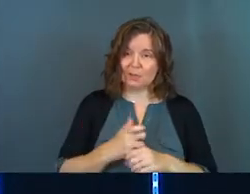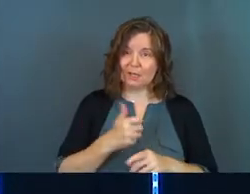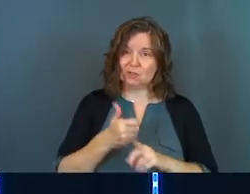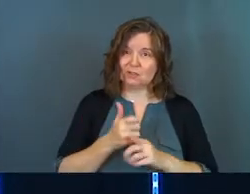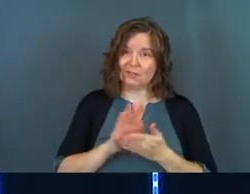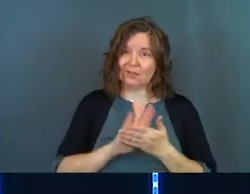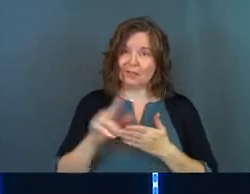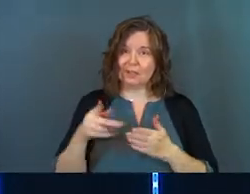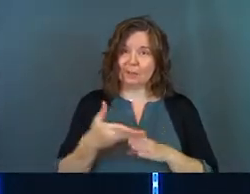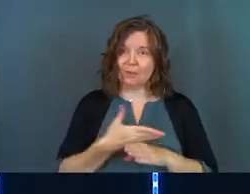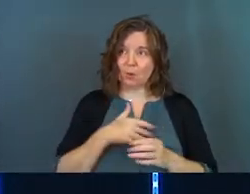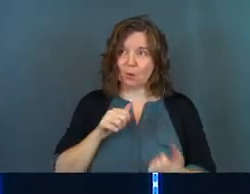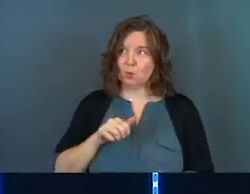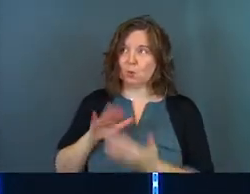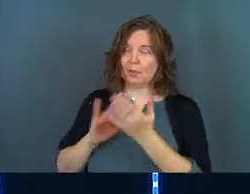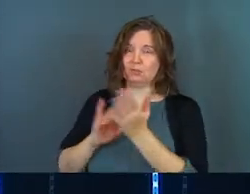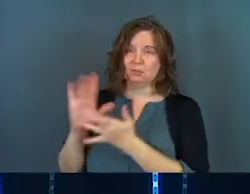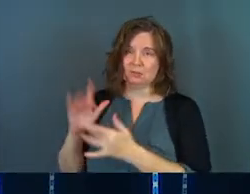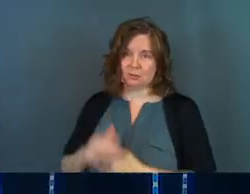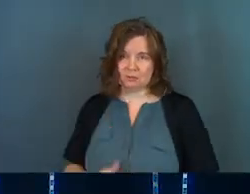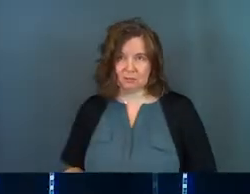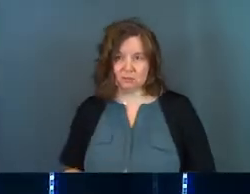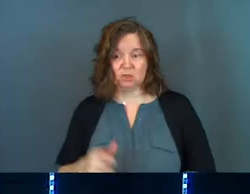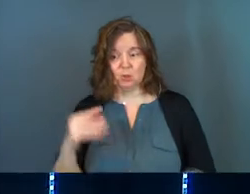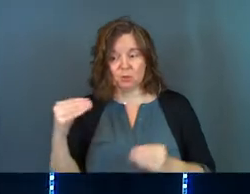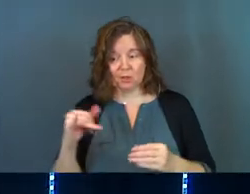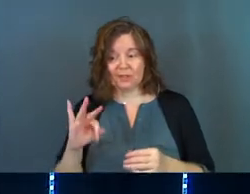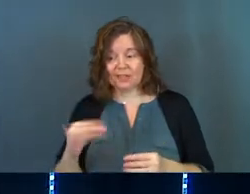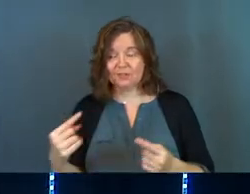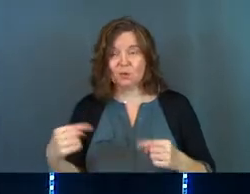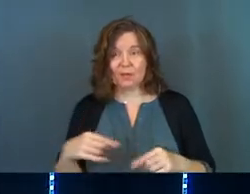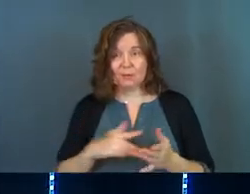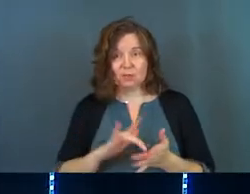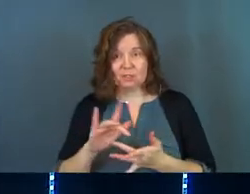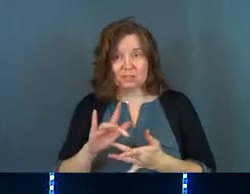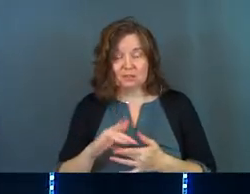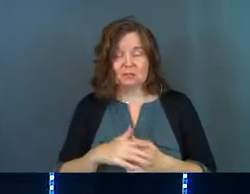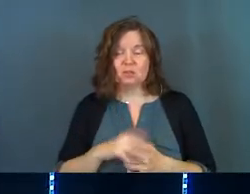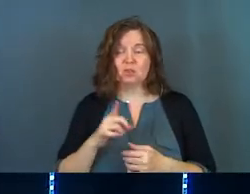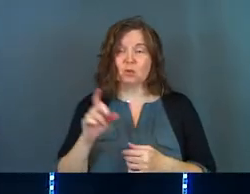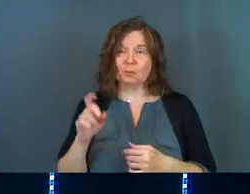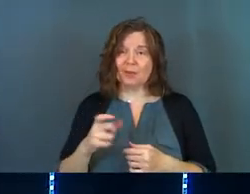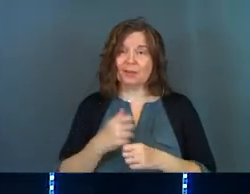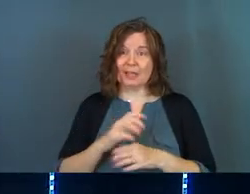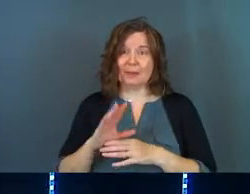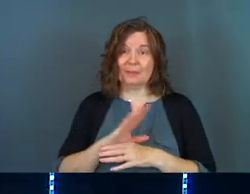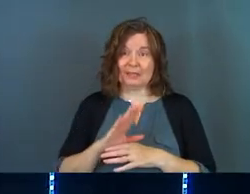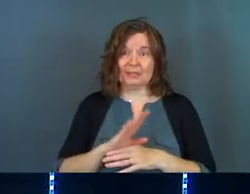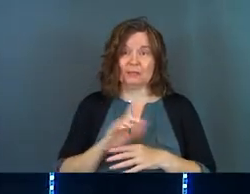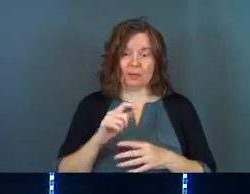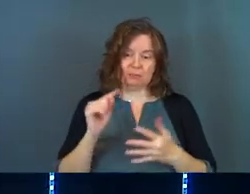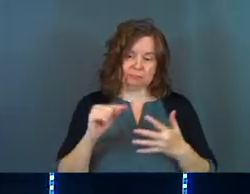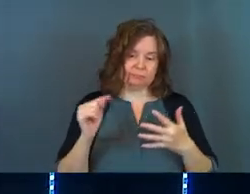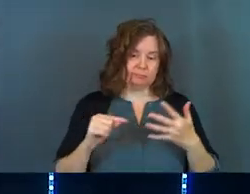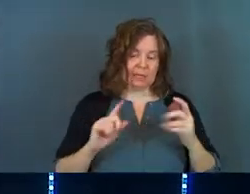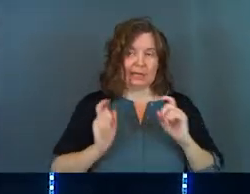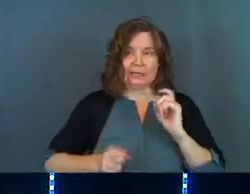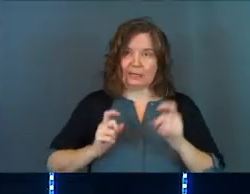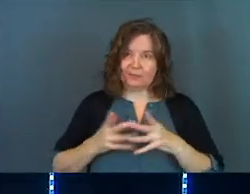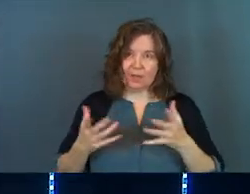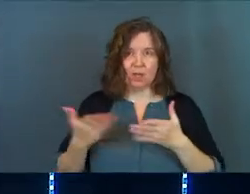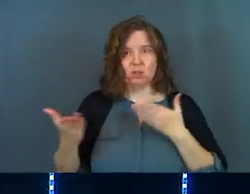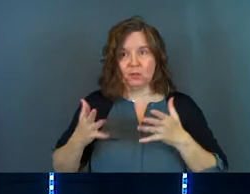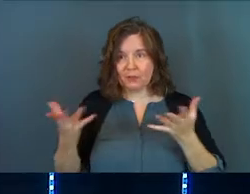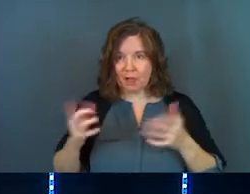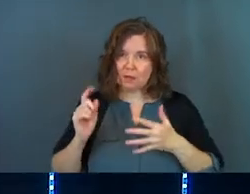get yourself cleaned up before you came to Jesus. You were taught that if you came to Jesus, you better get busy and you better give a lot and you